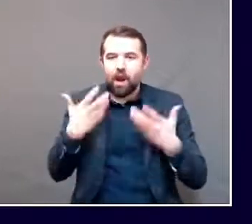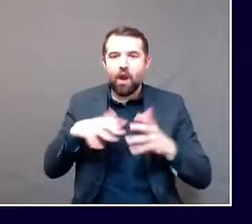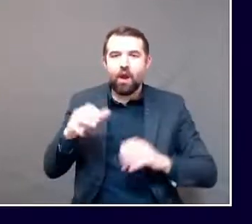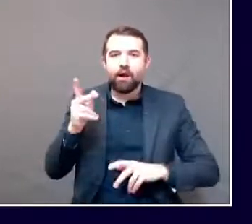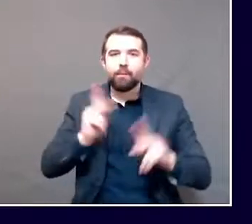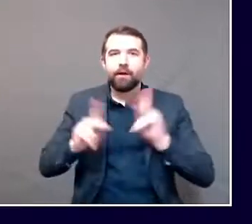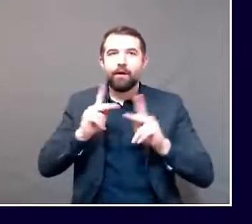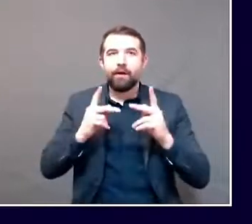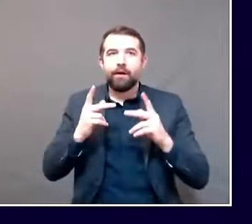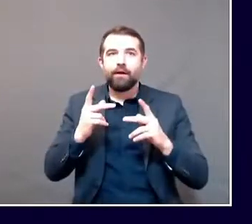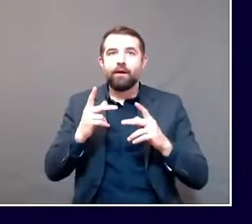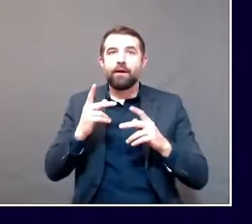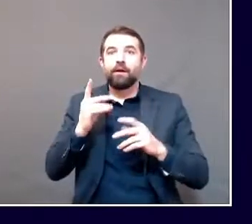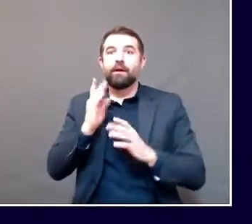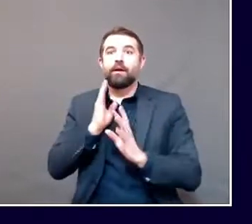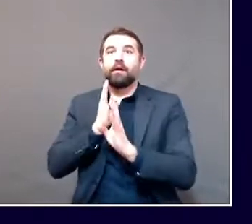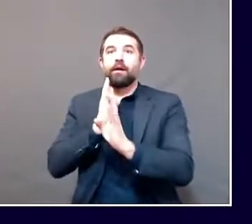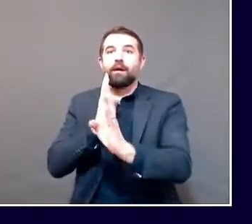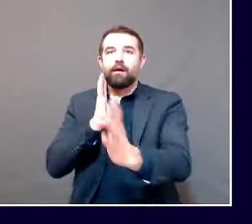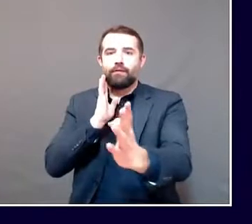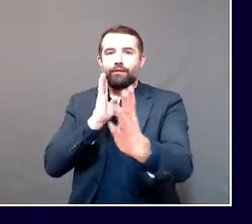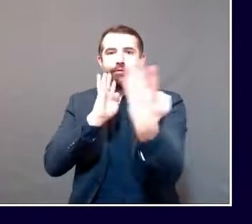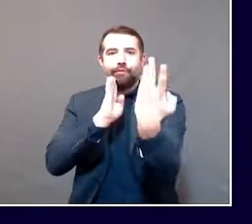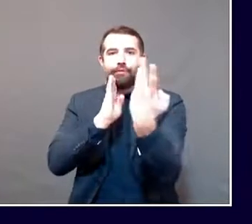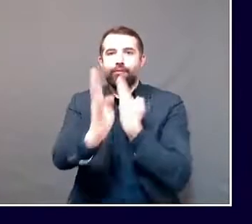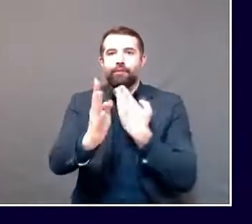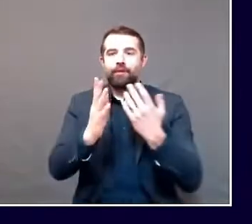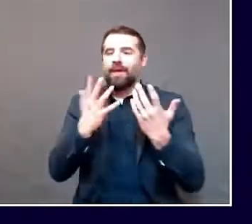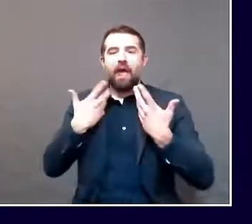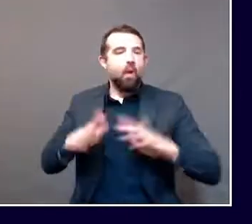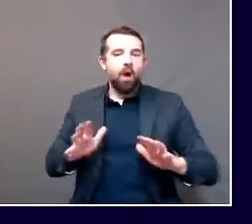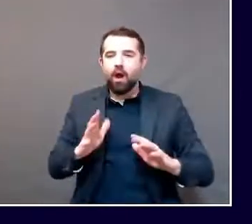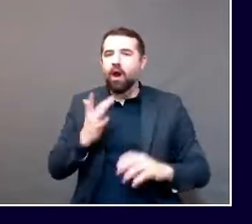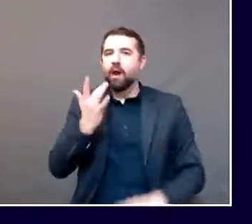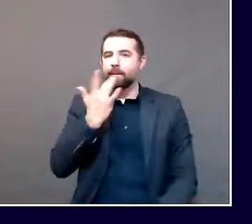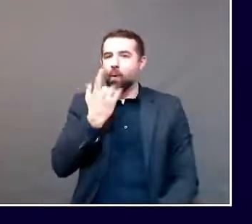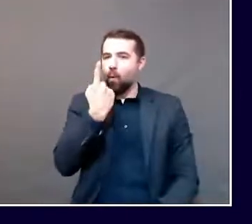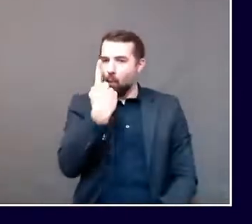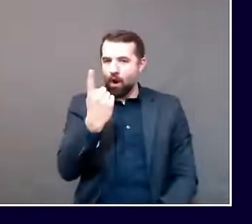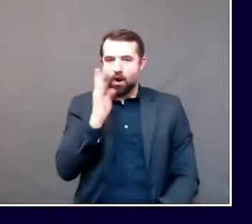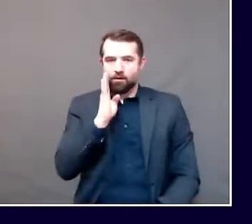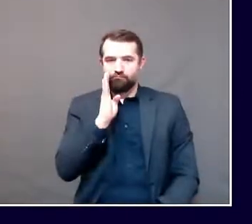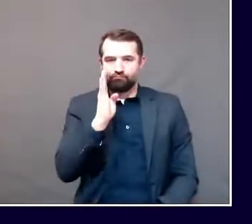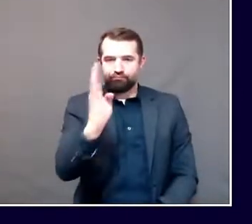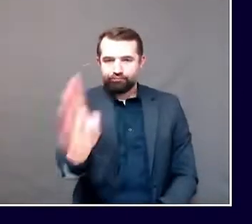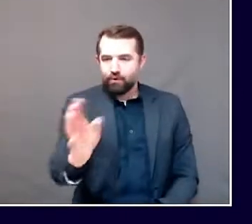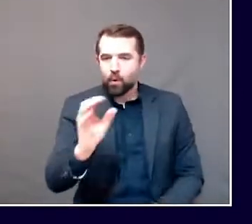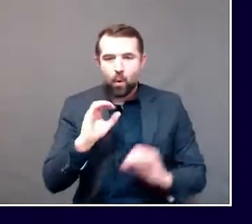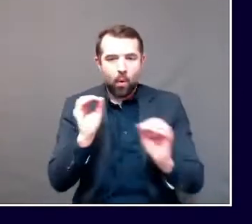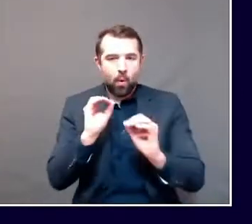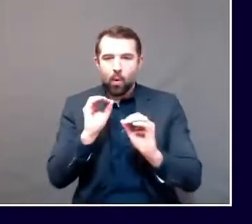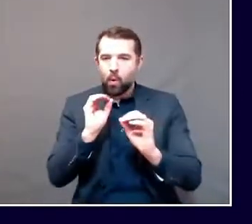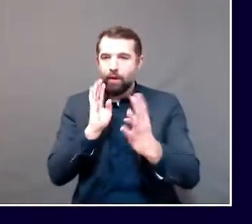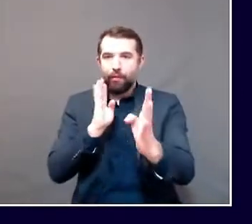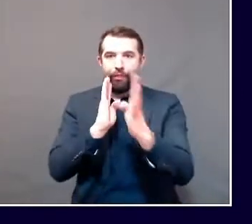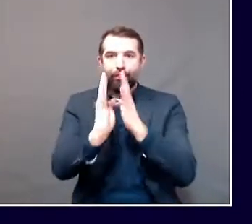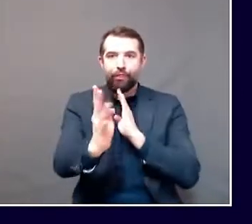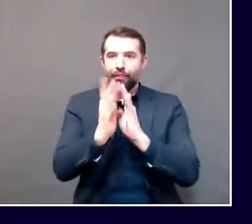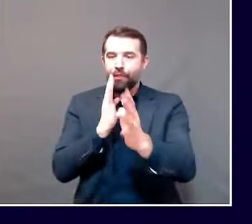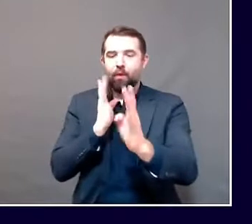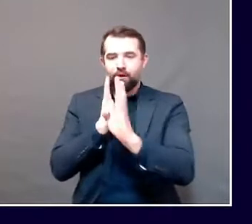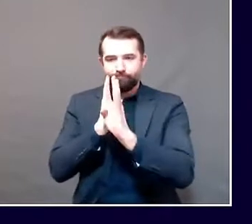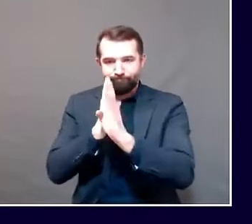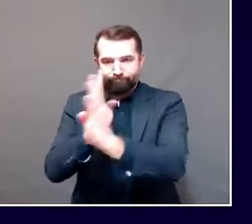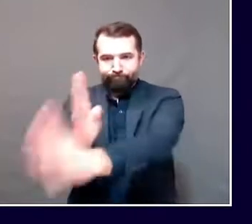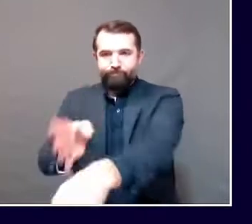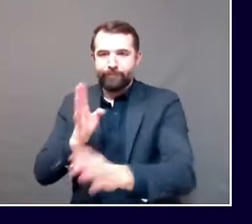direction, there's a much higher chance for transmission. All of these things have to be set up in advance. We also have to make it such that